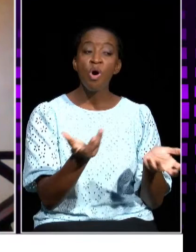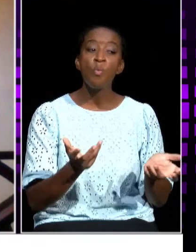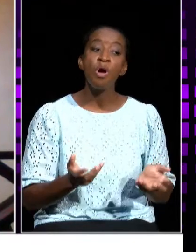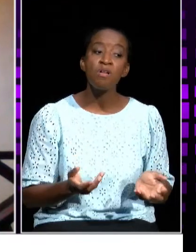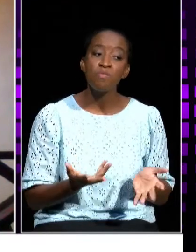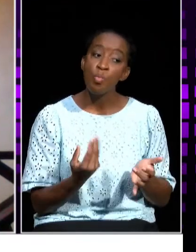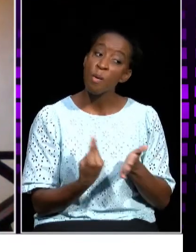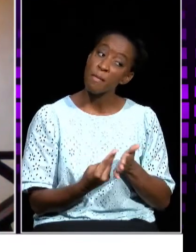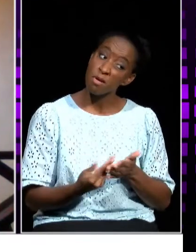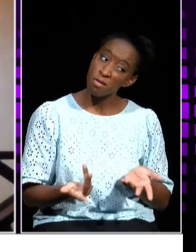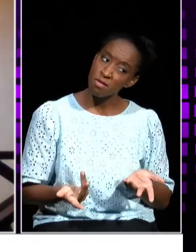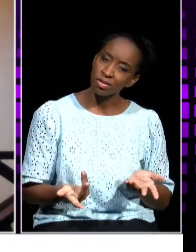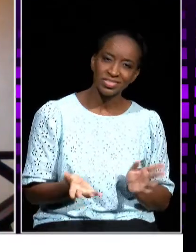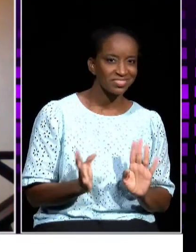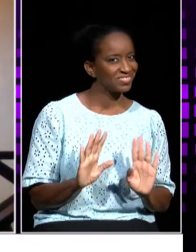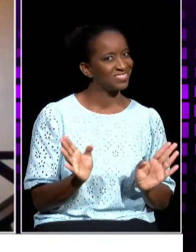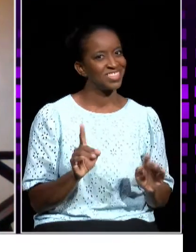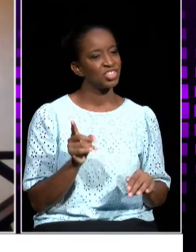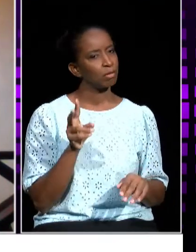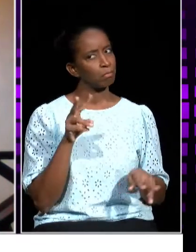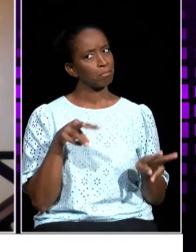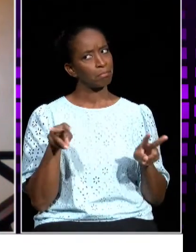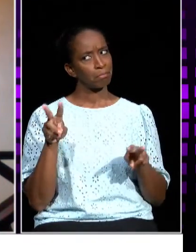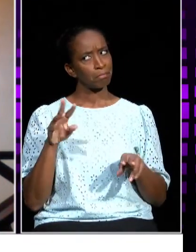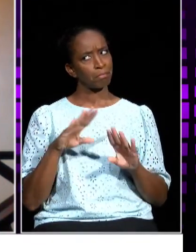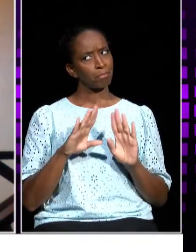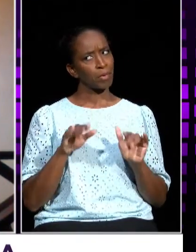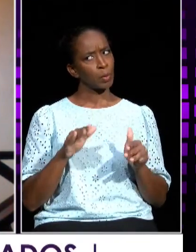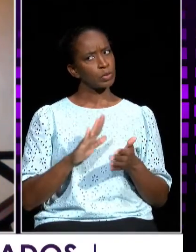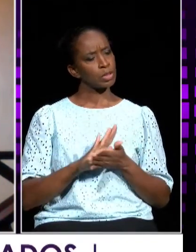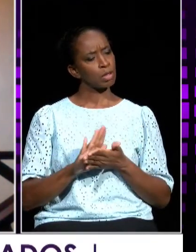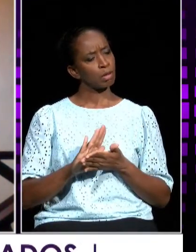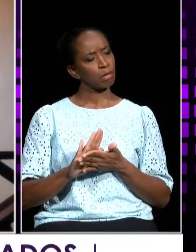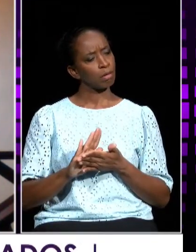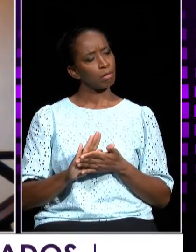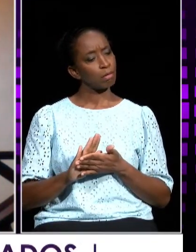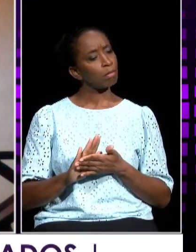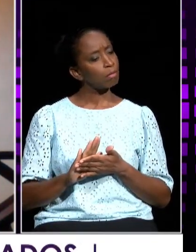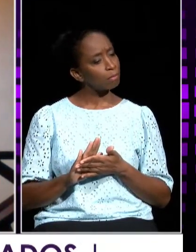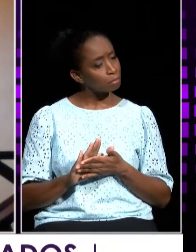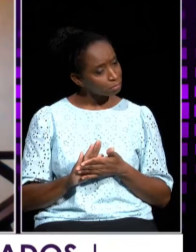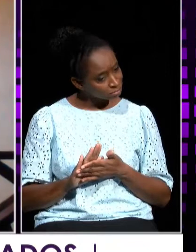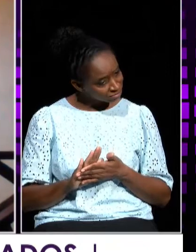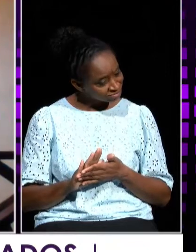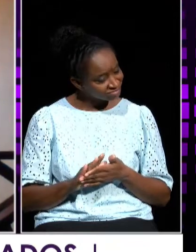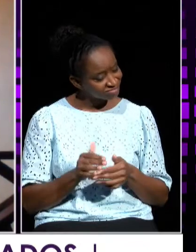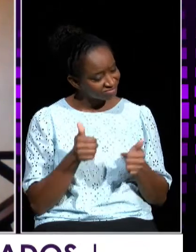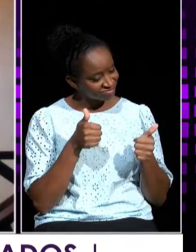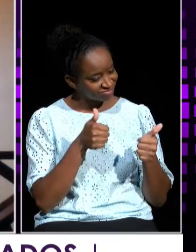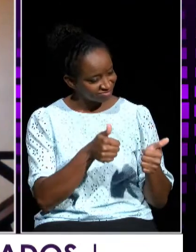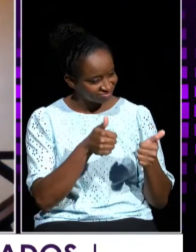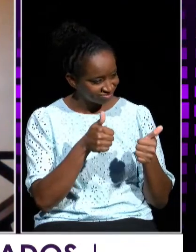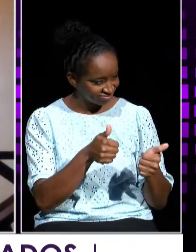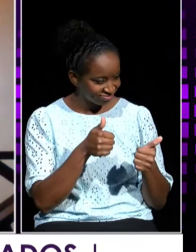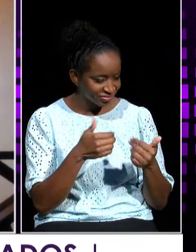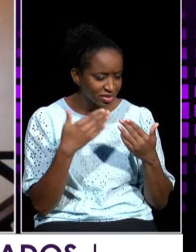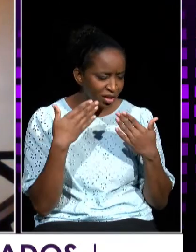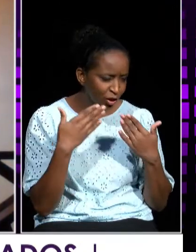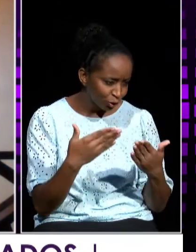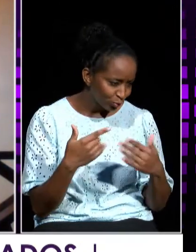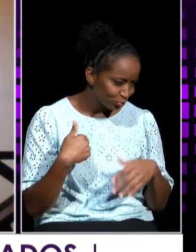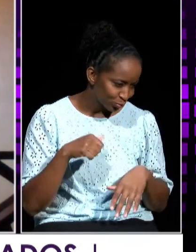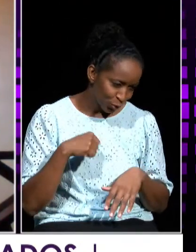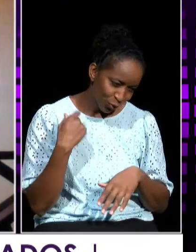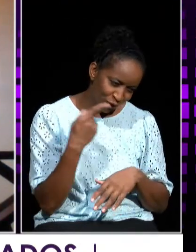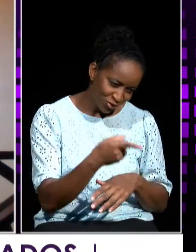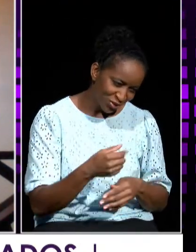so proud of you. So that in itself here is an activity that you can involve young people in. We need to get back